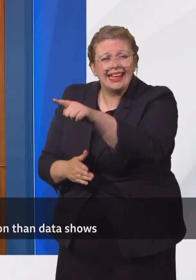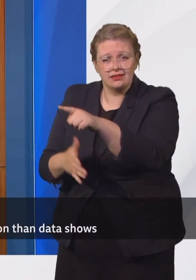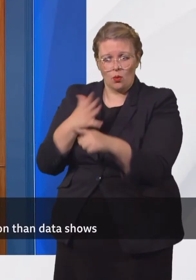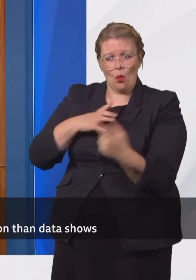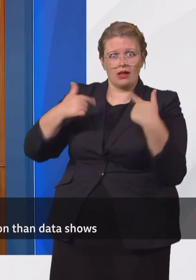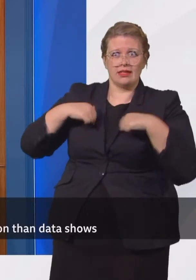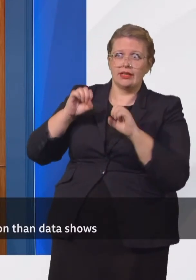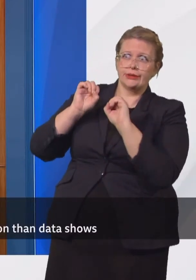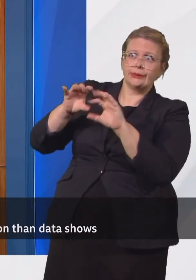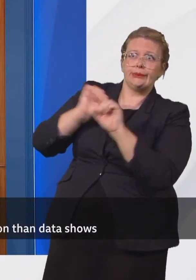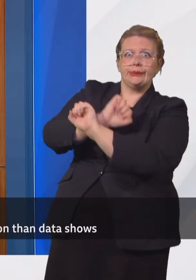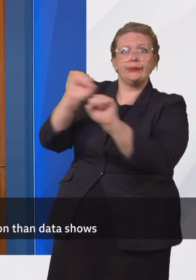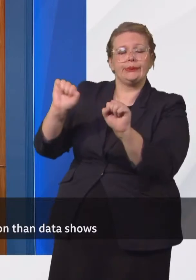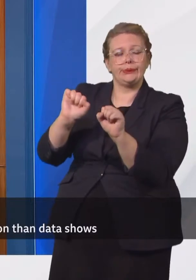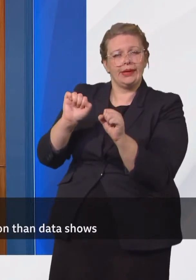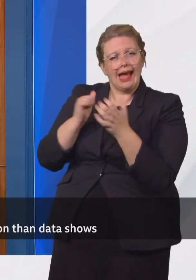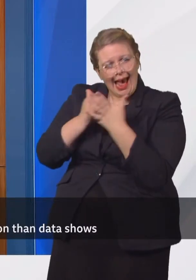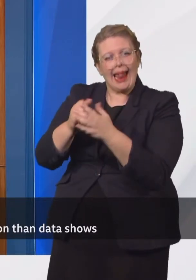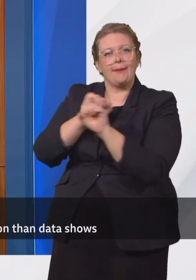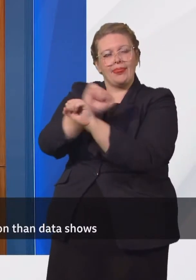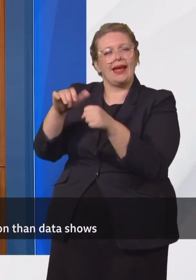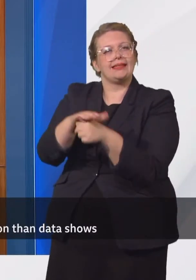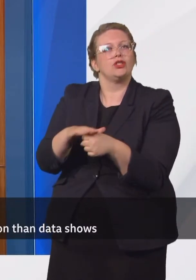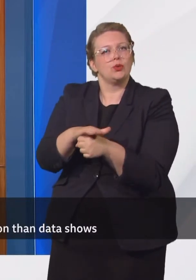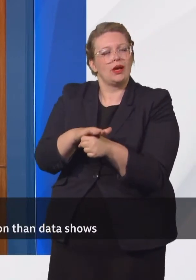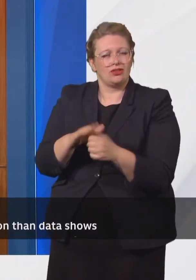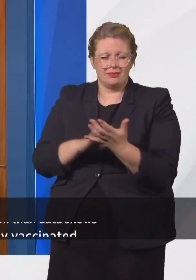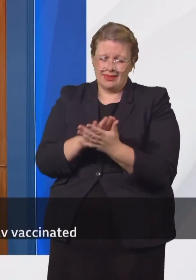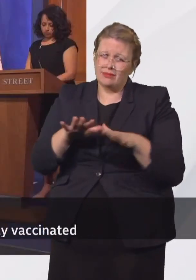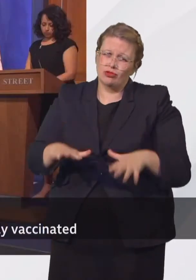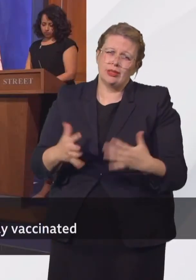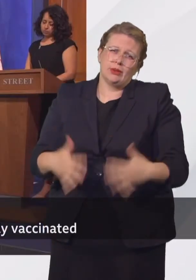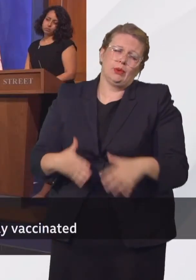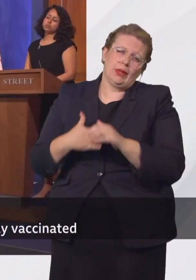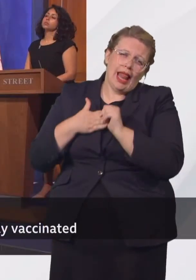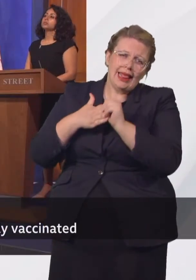the data with us? So, yeah, we're in a good place on the science.